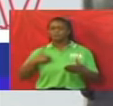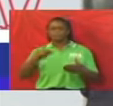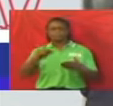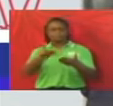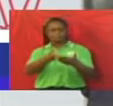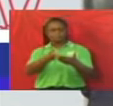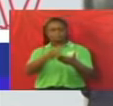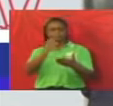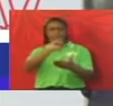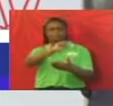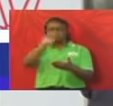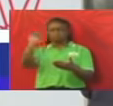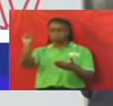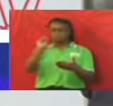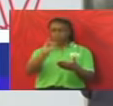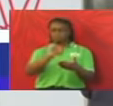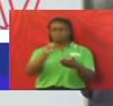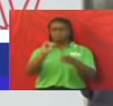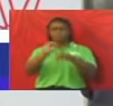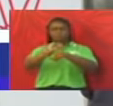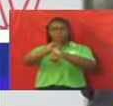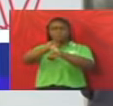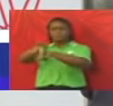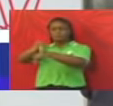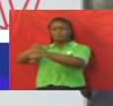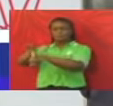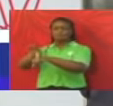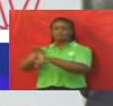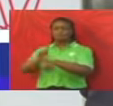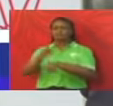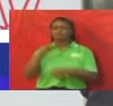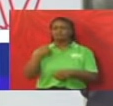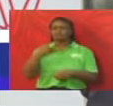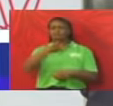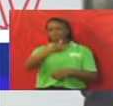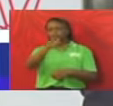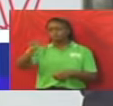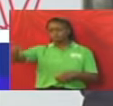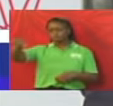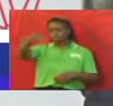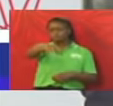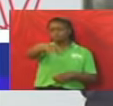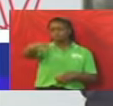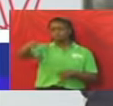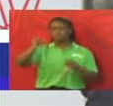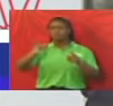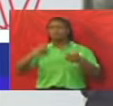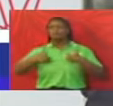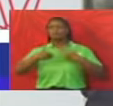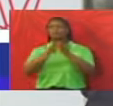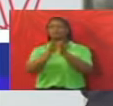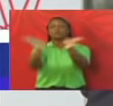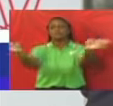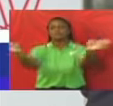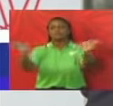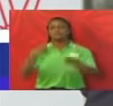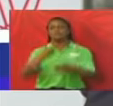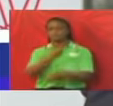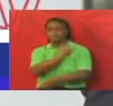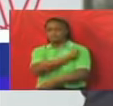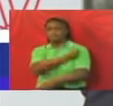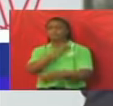there are the exact sites, the so-called mass vaccination sites that we are using for our children at